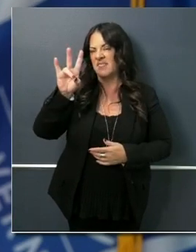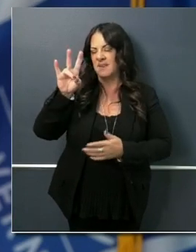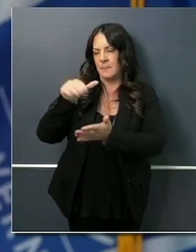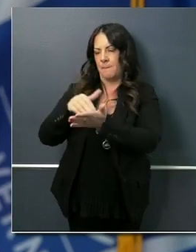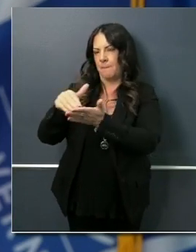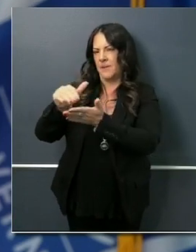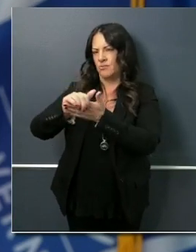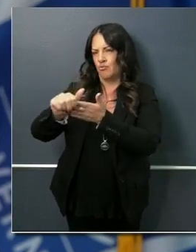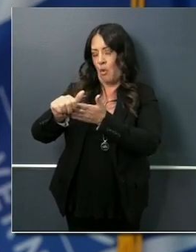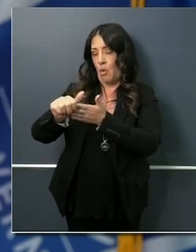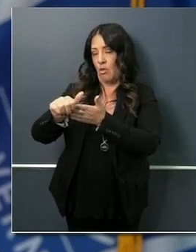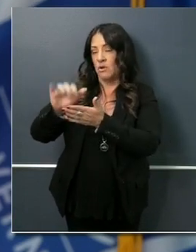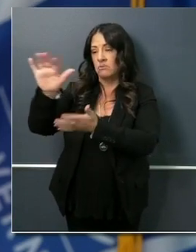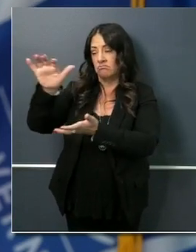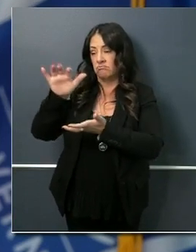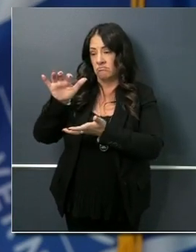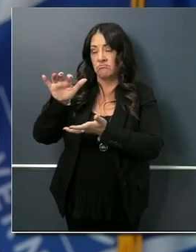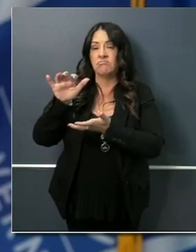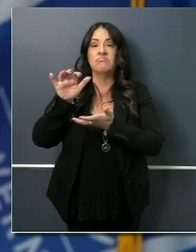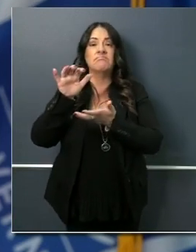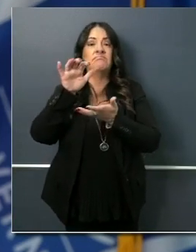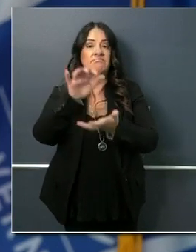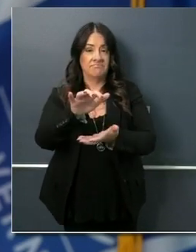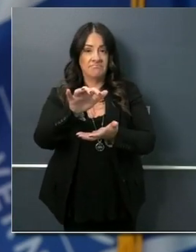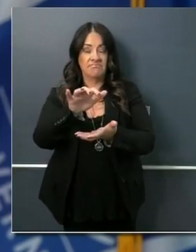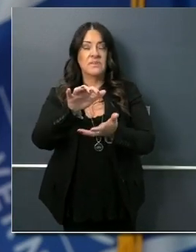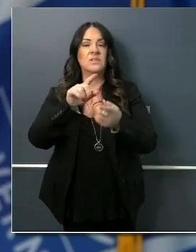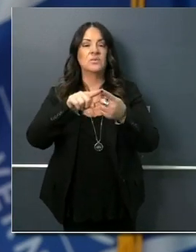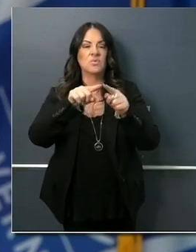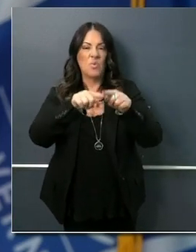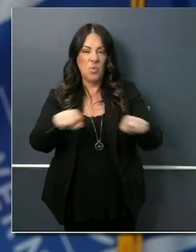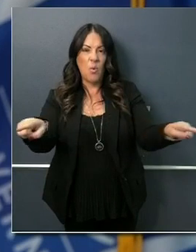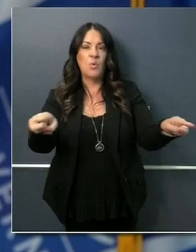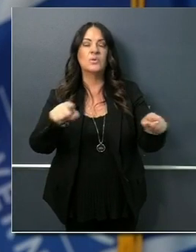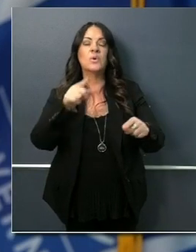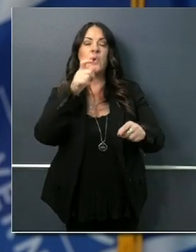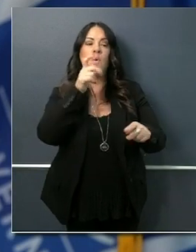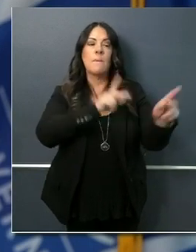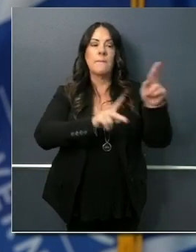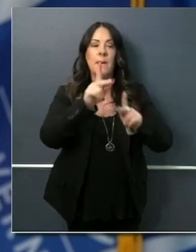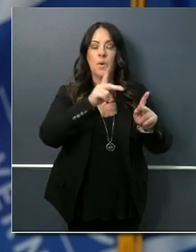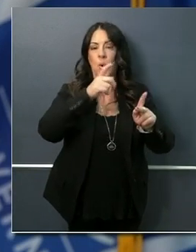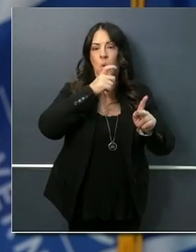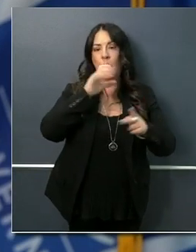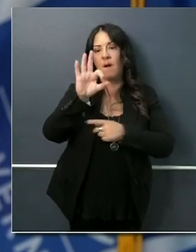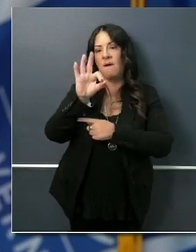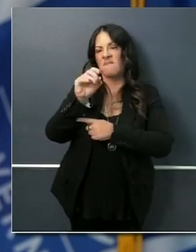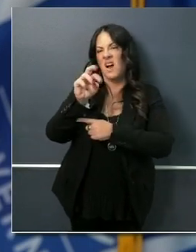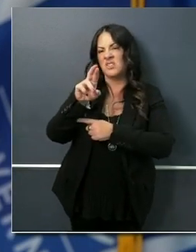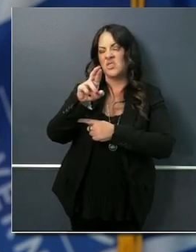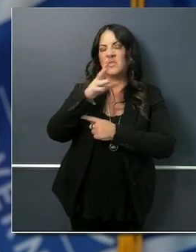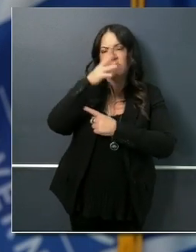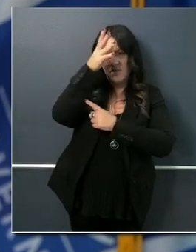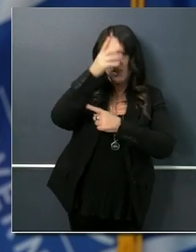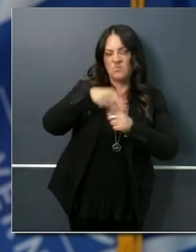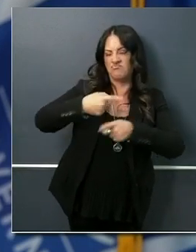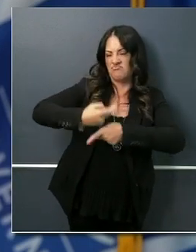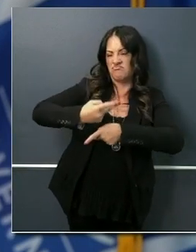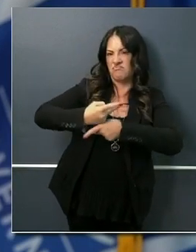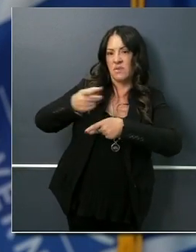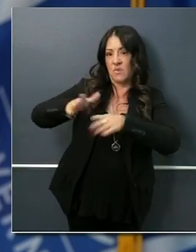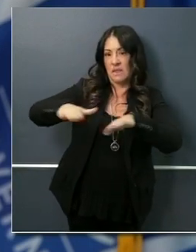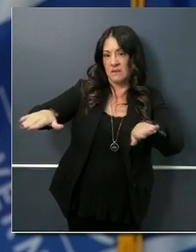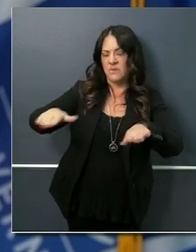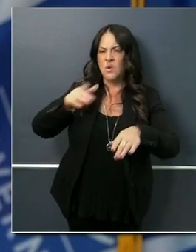million to provide additional rates to those caring for foster youth. We recognize that some of our youth have additional complex